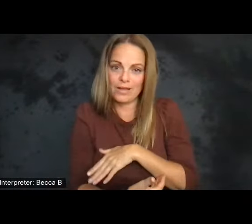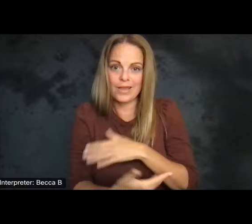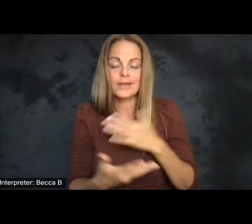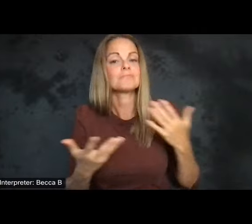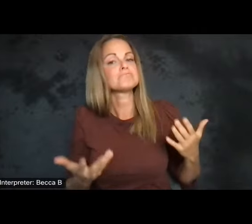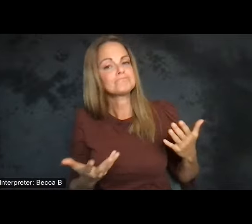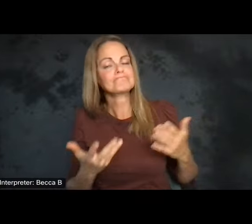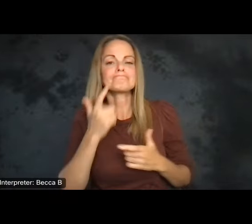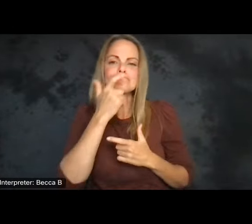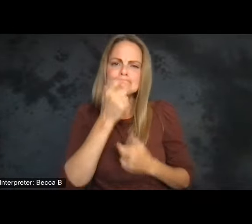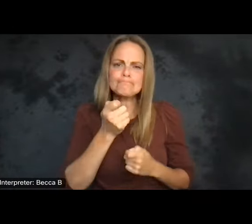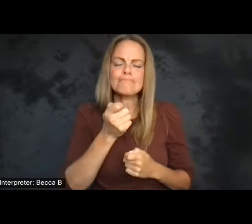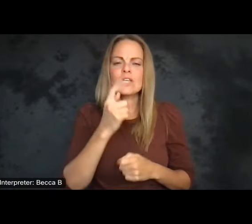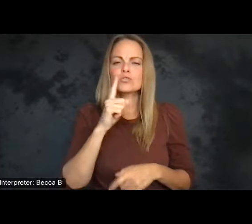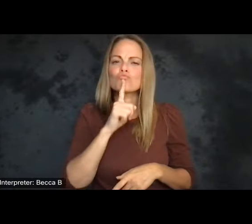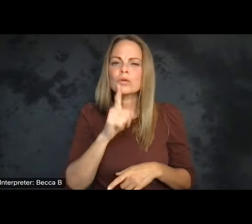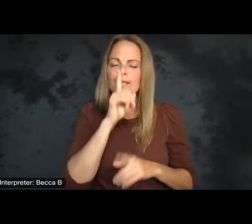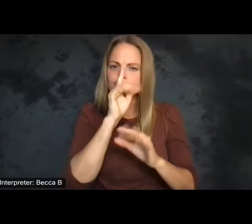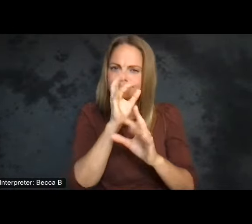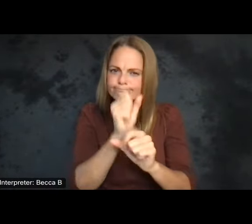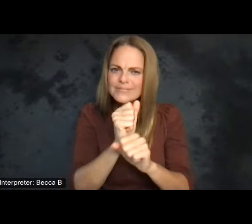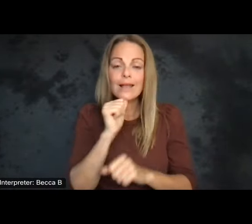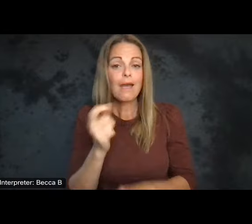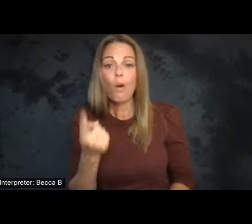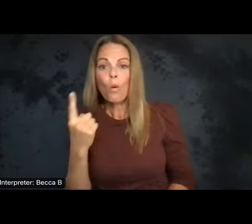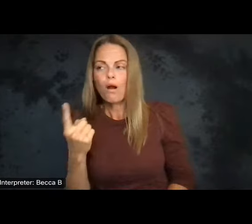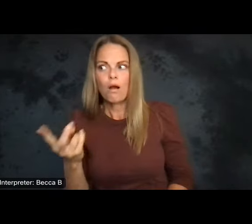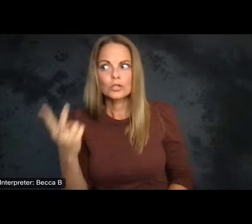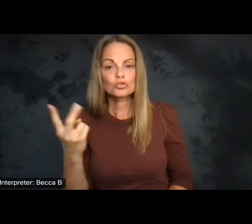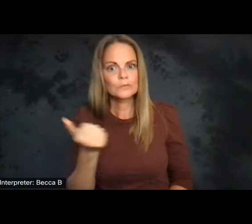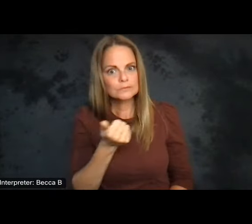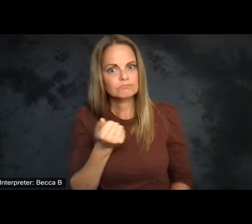it caught my attention when not 1 or 2, but several were making